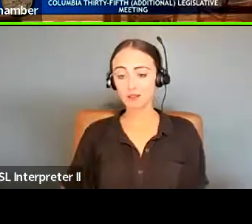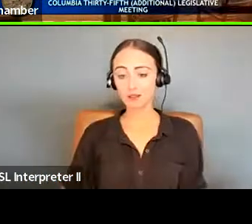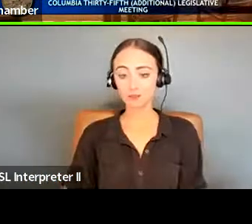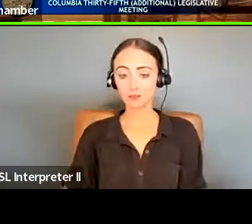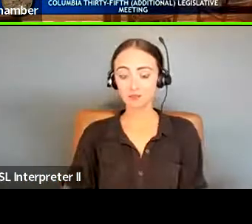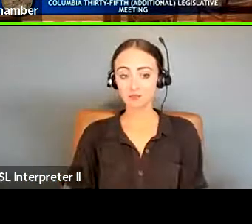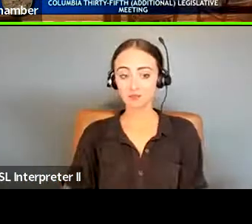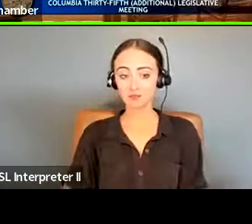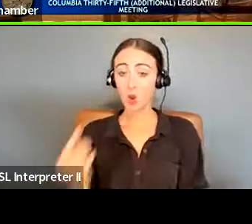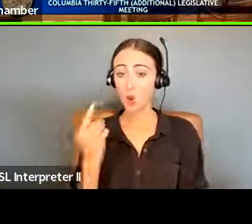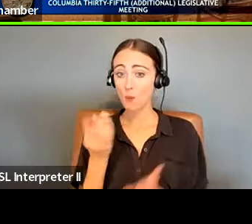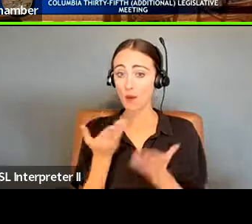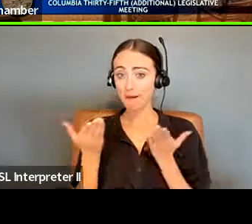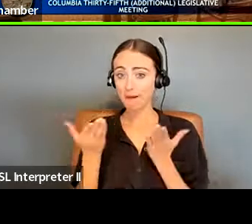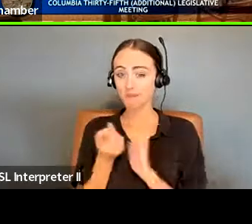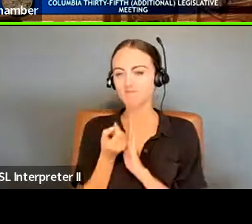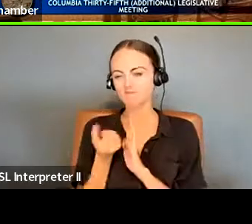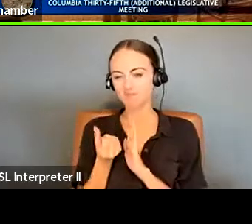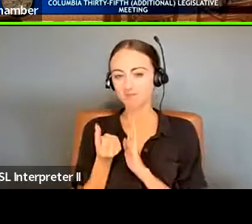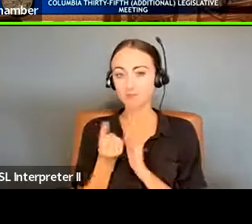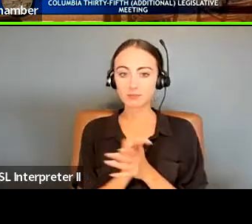All right, the one item has been removed.